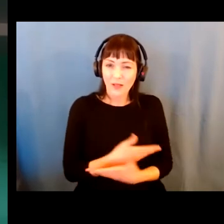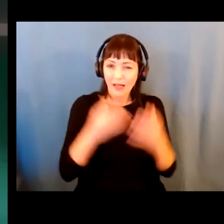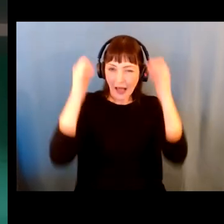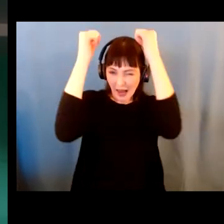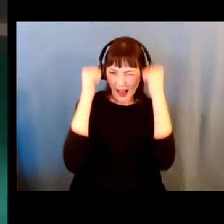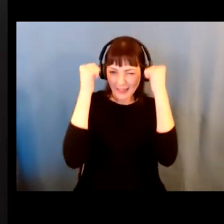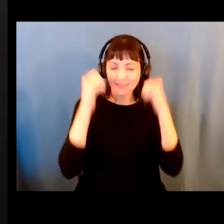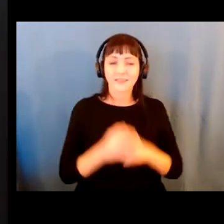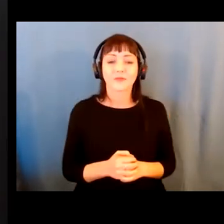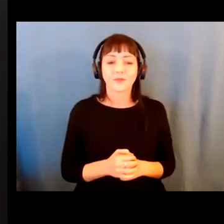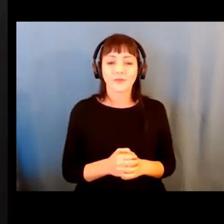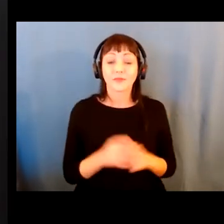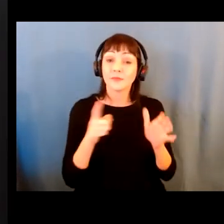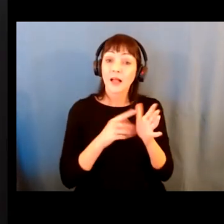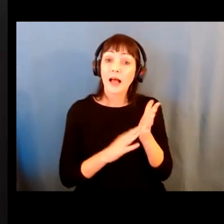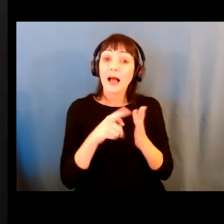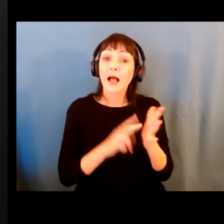hat. I'm Aminda.